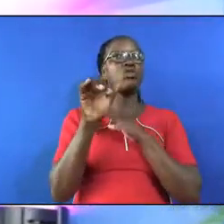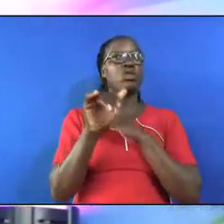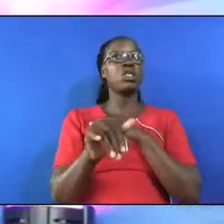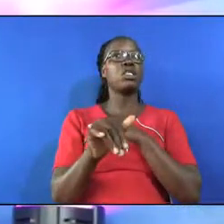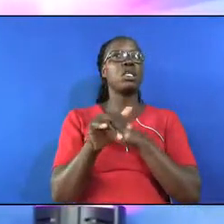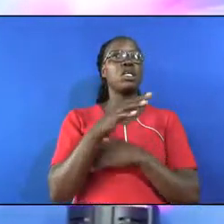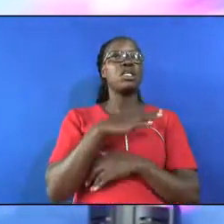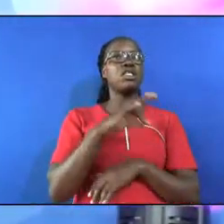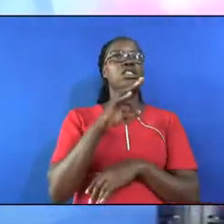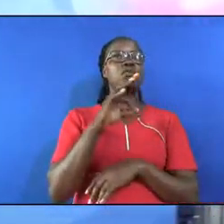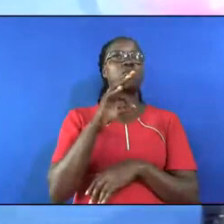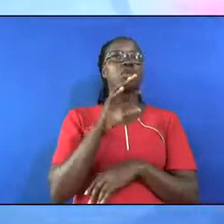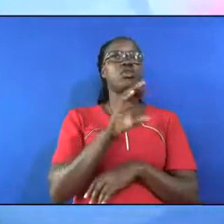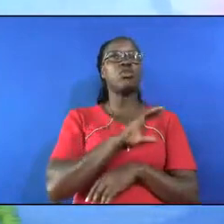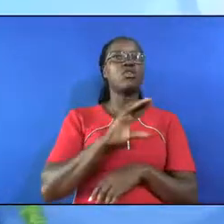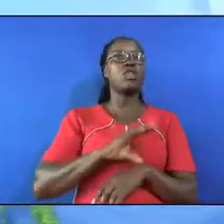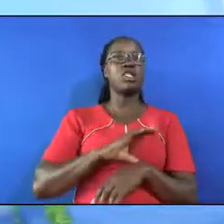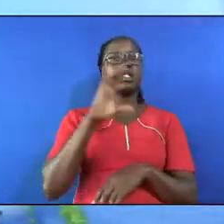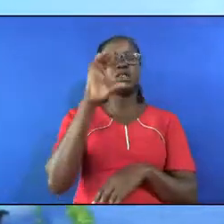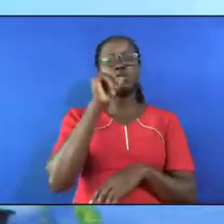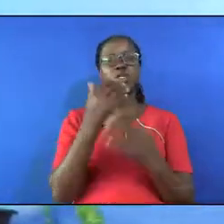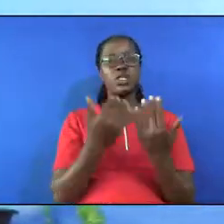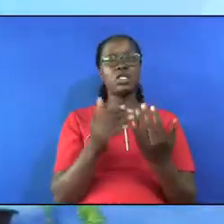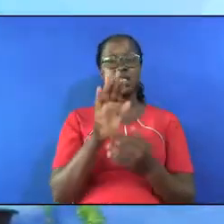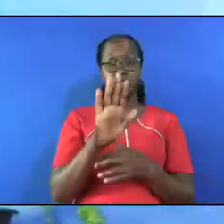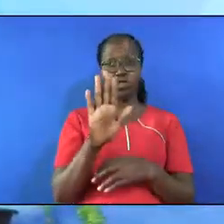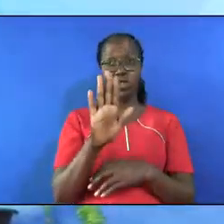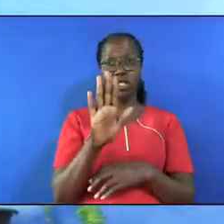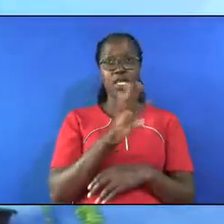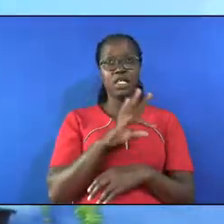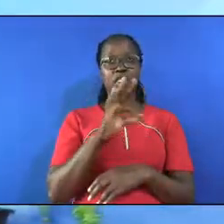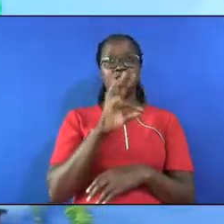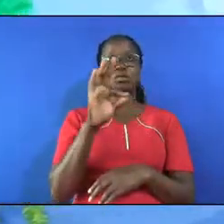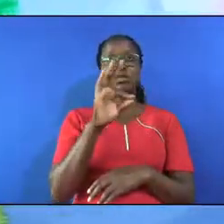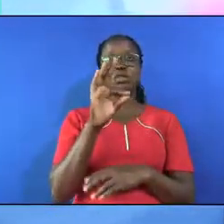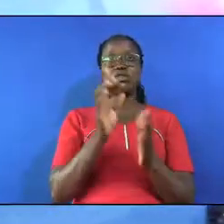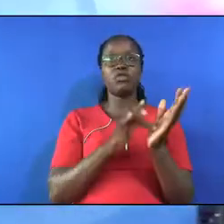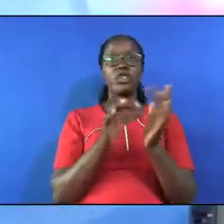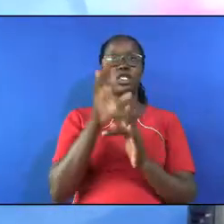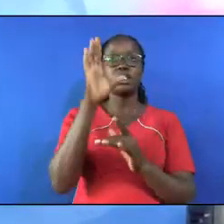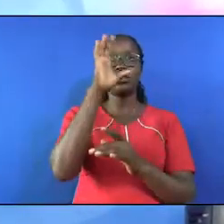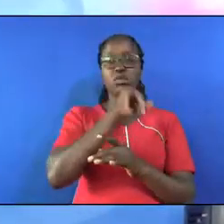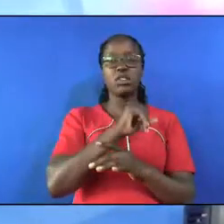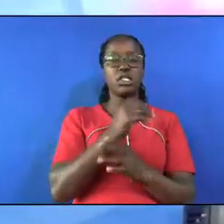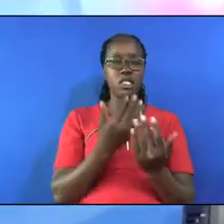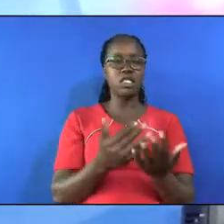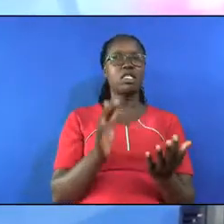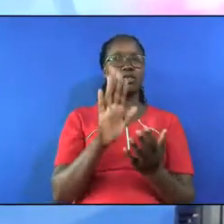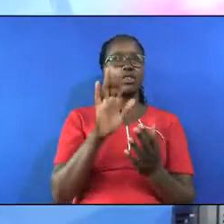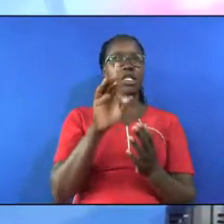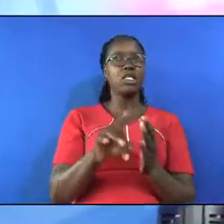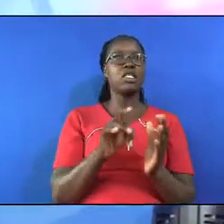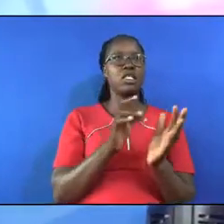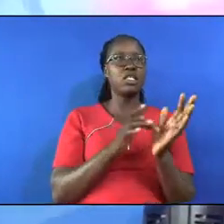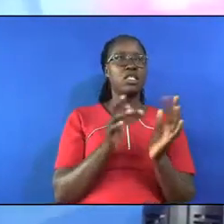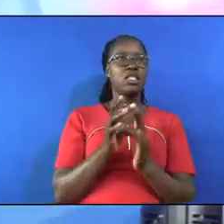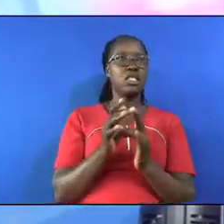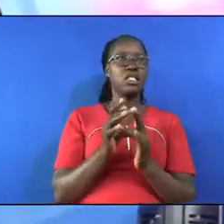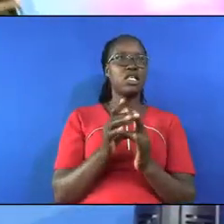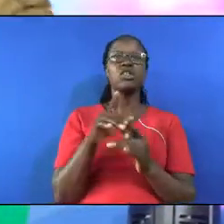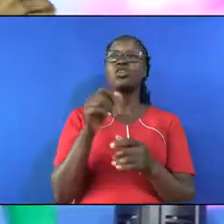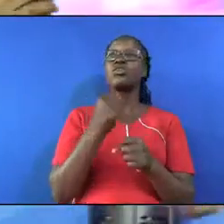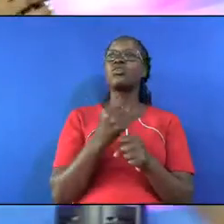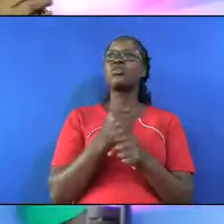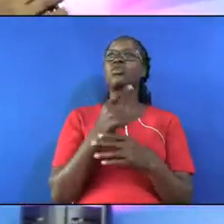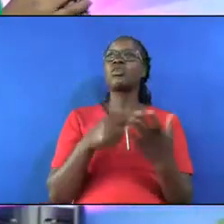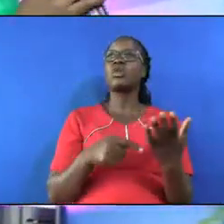the Spirit of Christ is lacking in your child, right? The Spirit of Christ is lacking in your child. Your child needs Jesus. And what